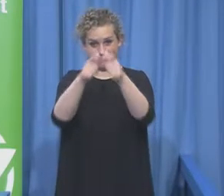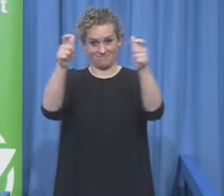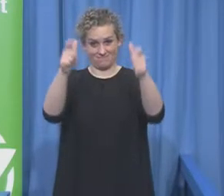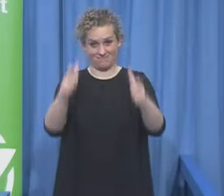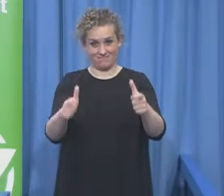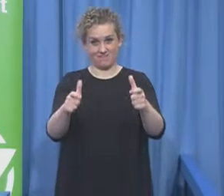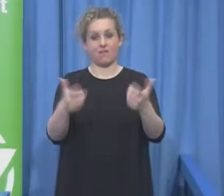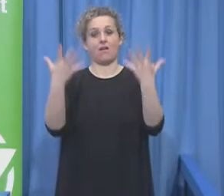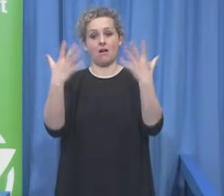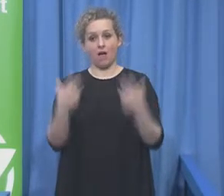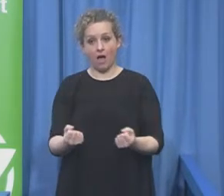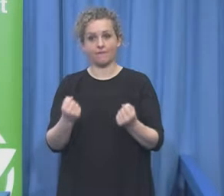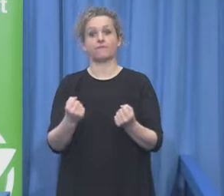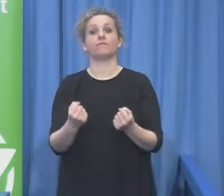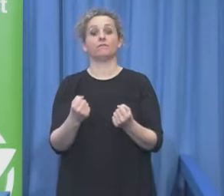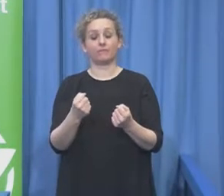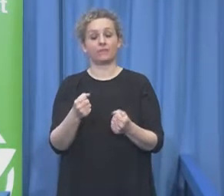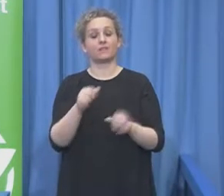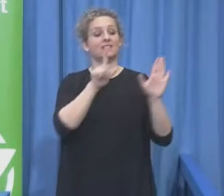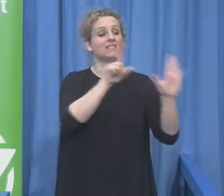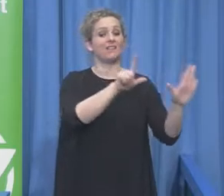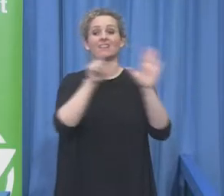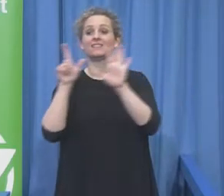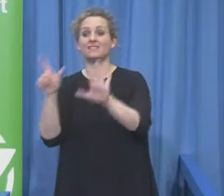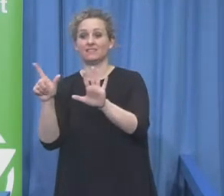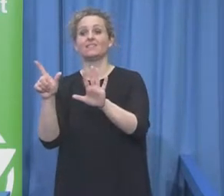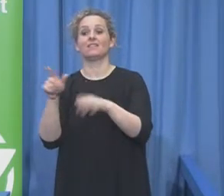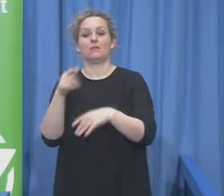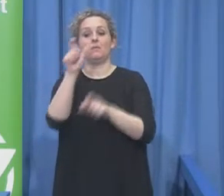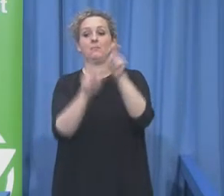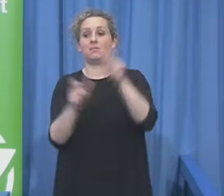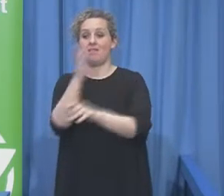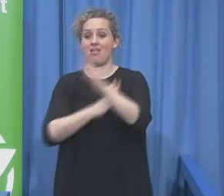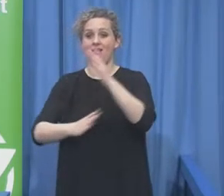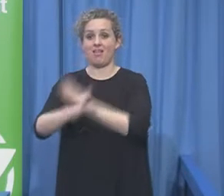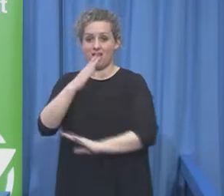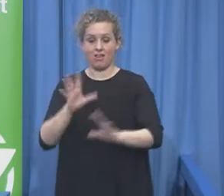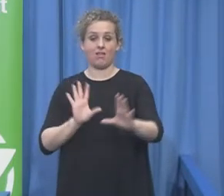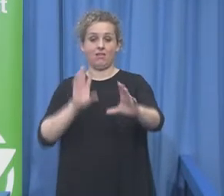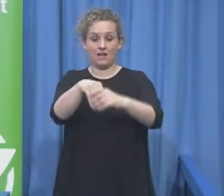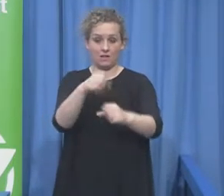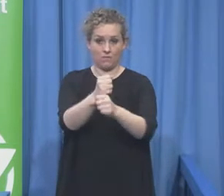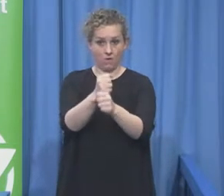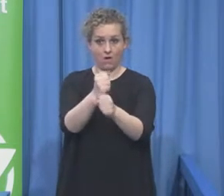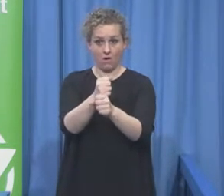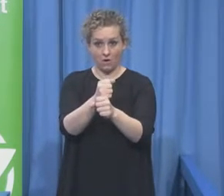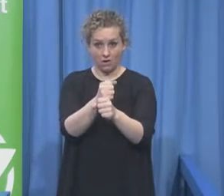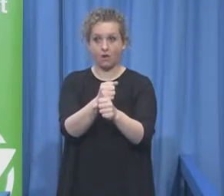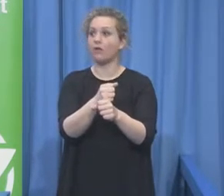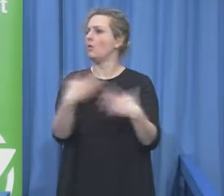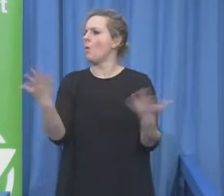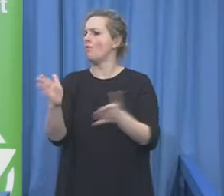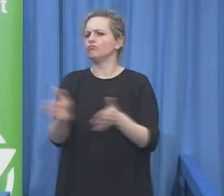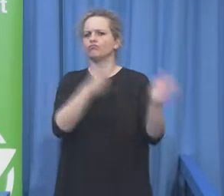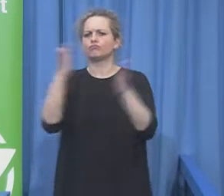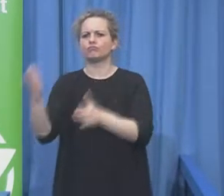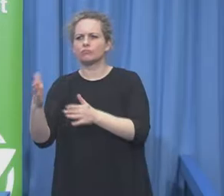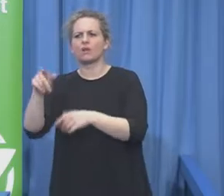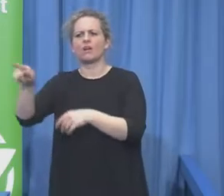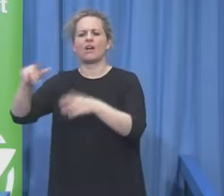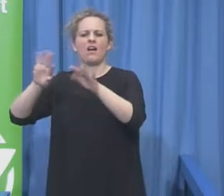case study on how we started working with Google, which is one of our good company now. So Google has something called as a Diversity Week,